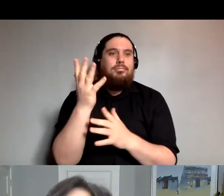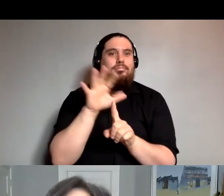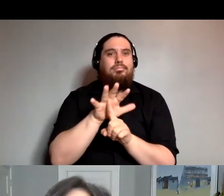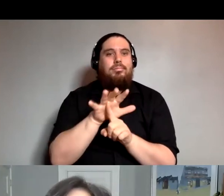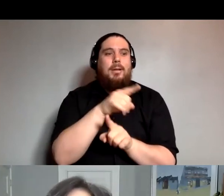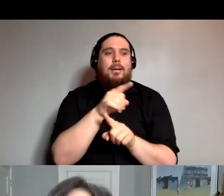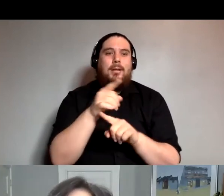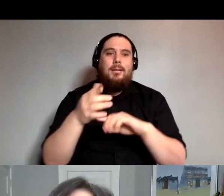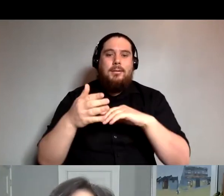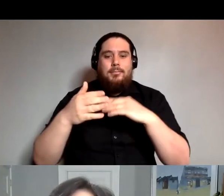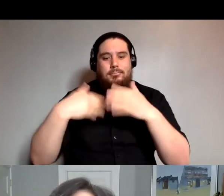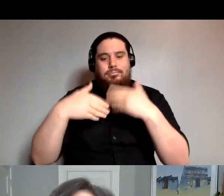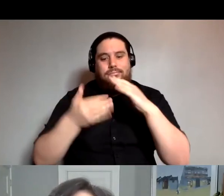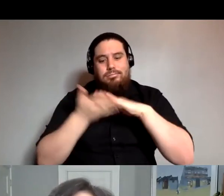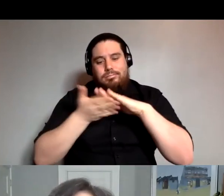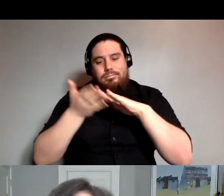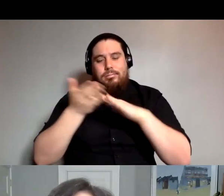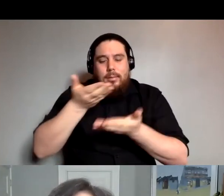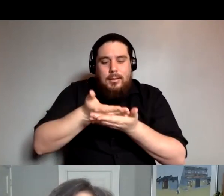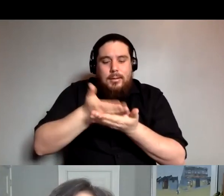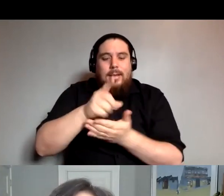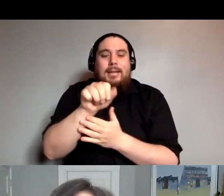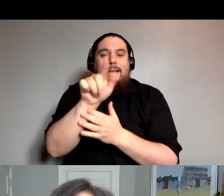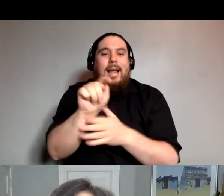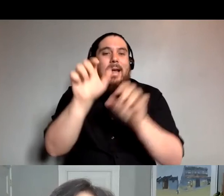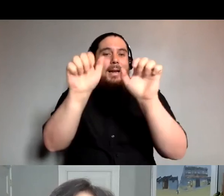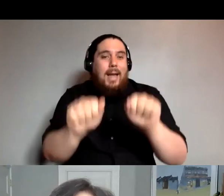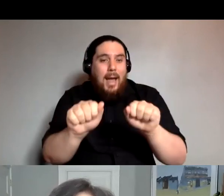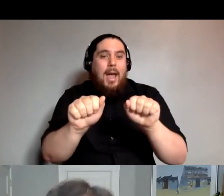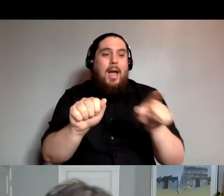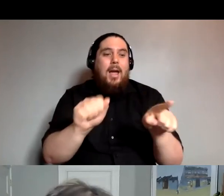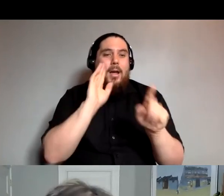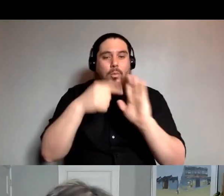data and can model a little bit of